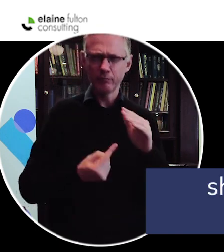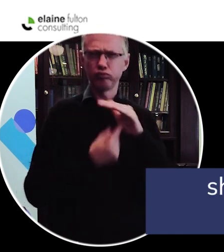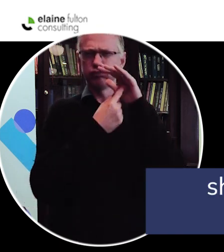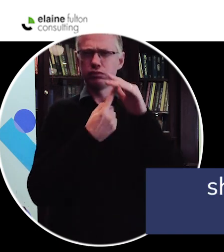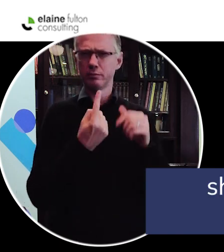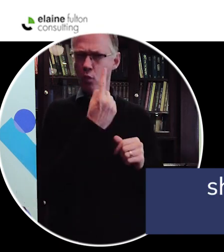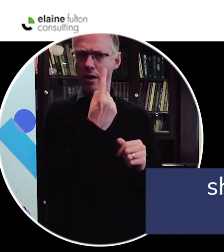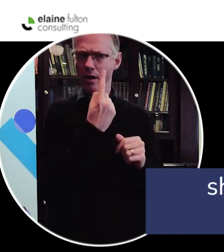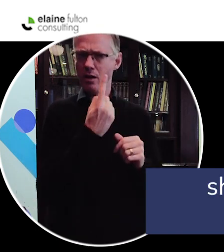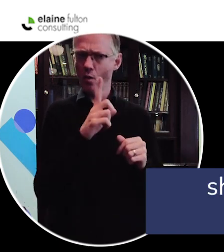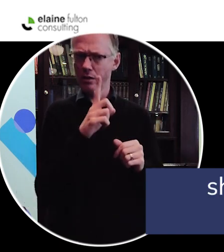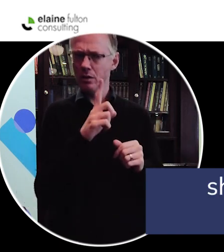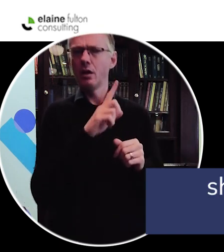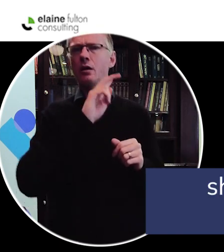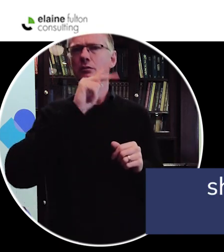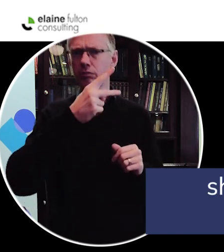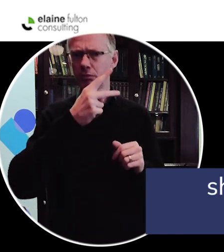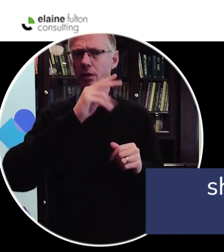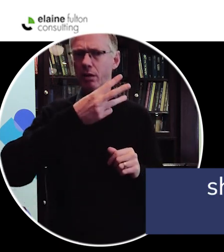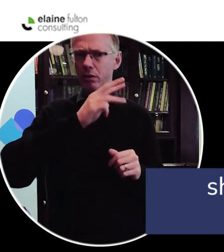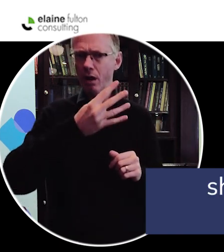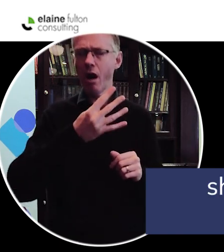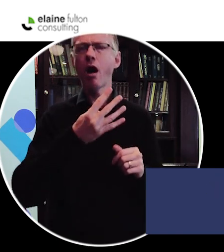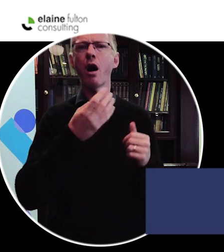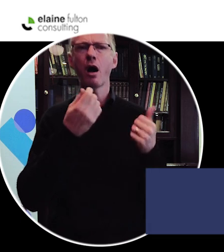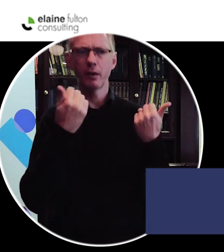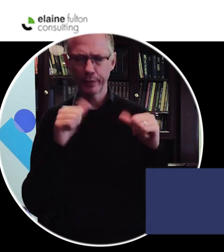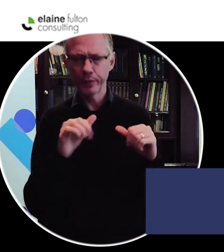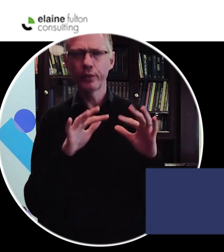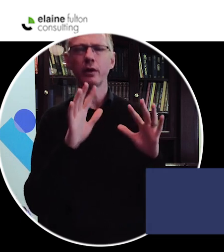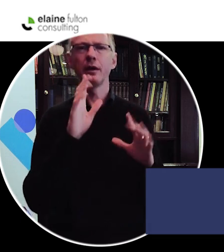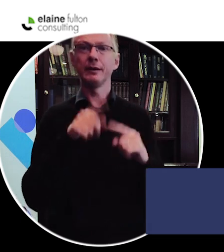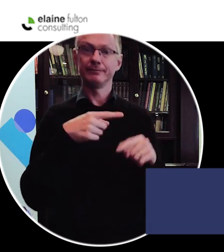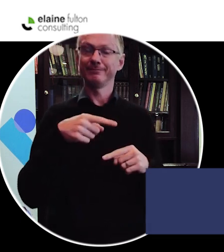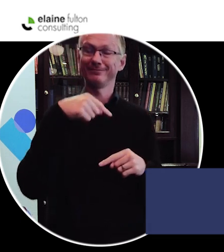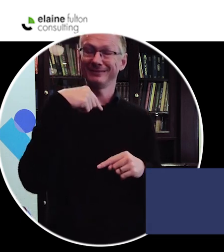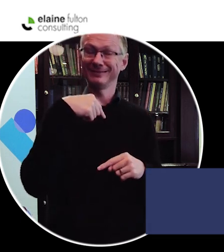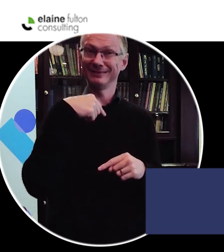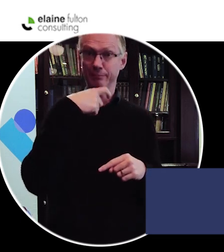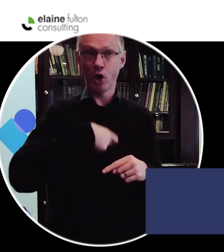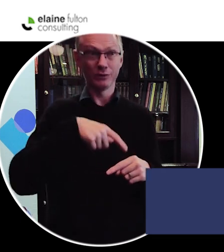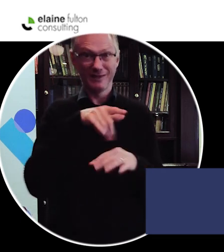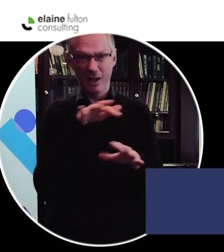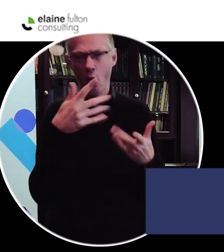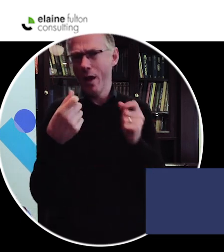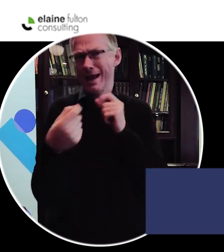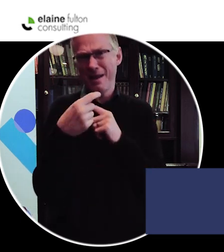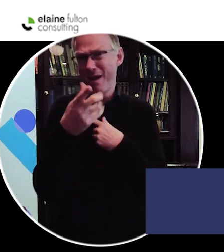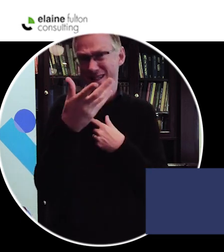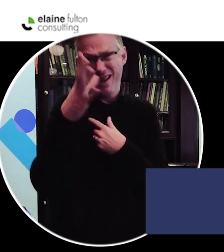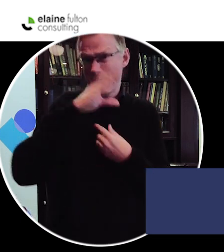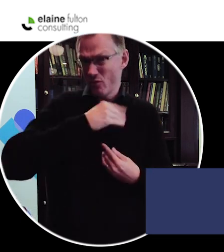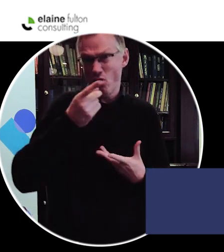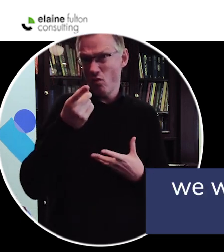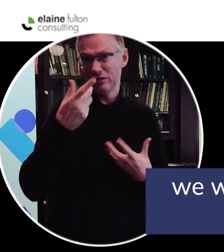in March. And as it says here, please get in touch with Jane in person if you're there today, or by email if you're